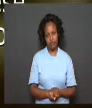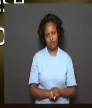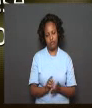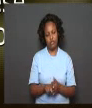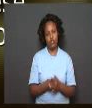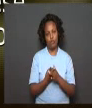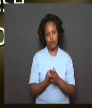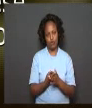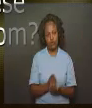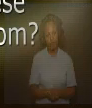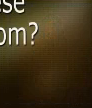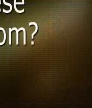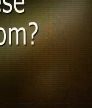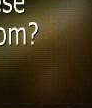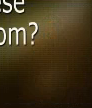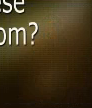Begin.